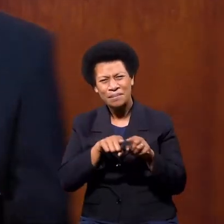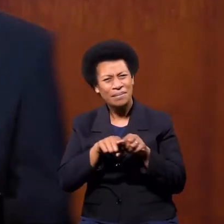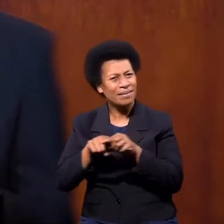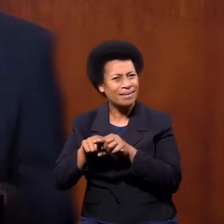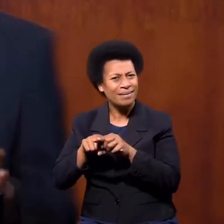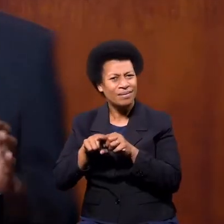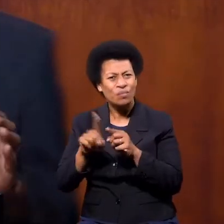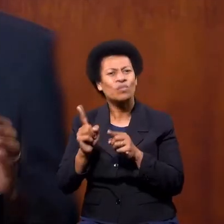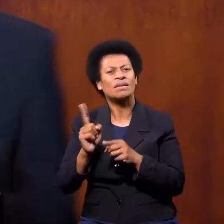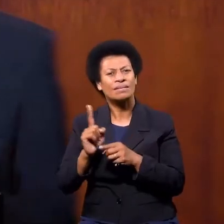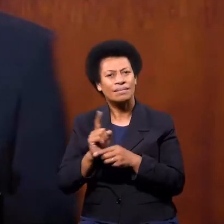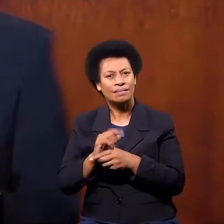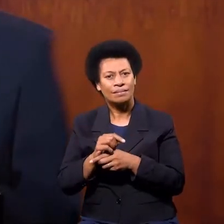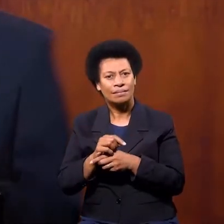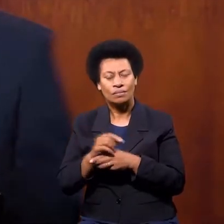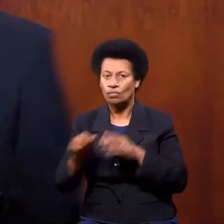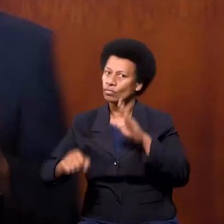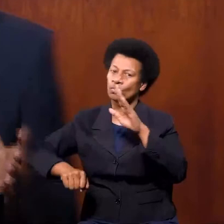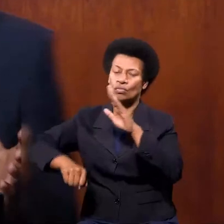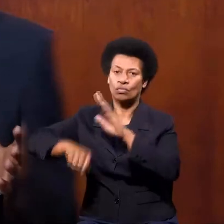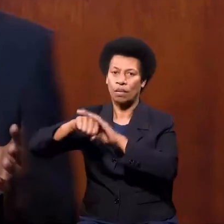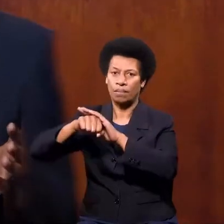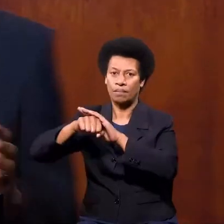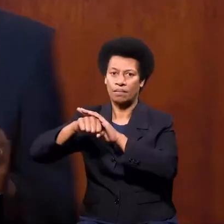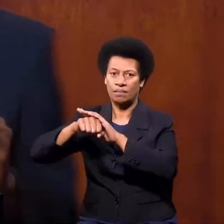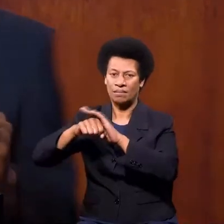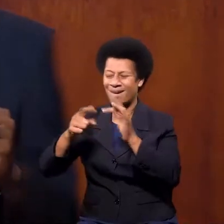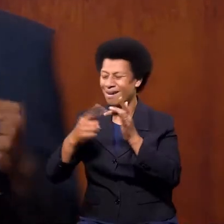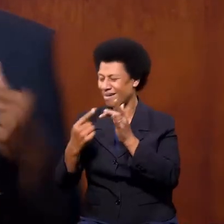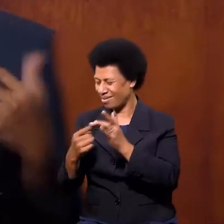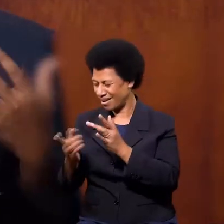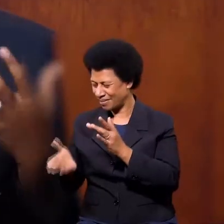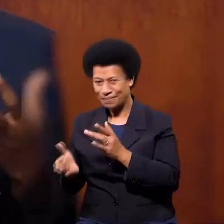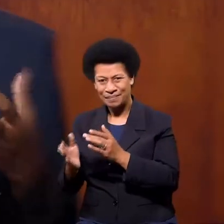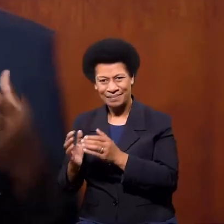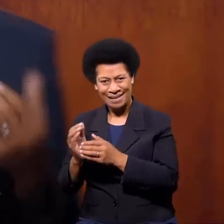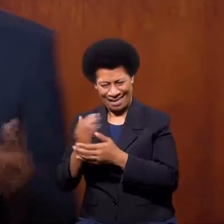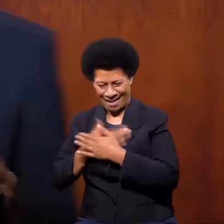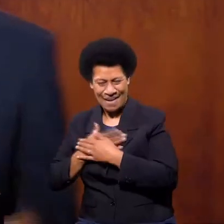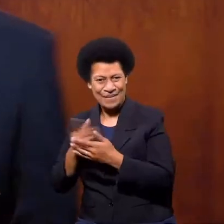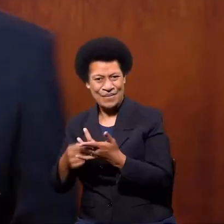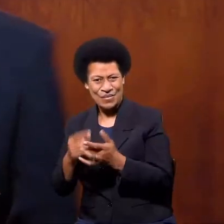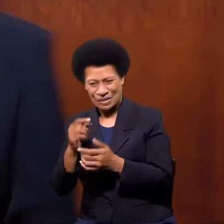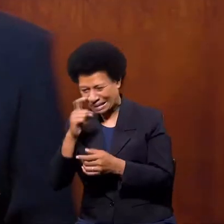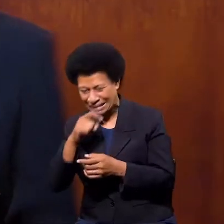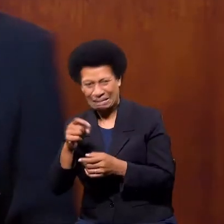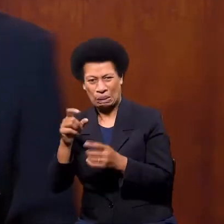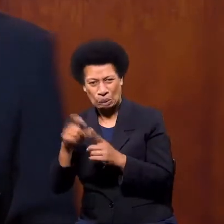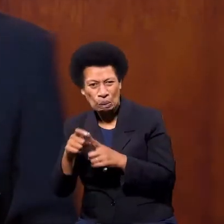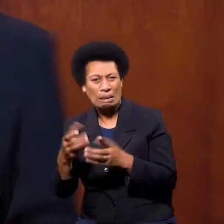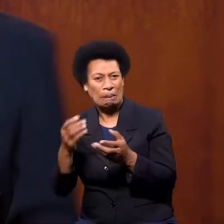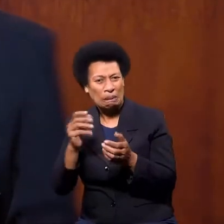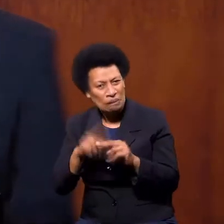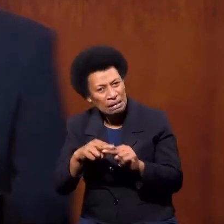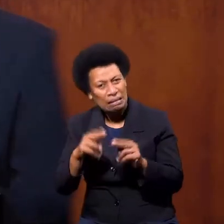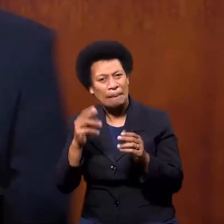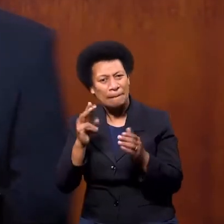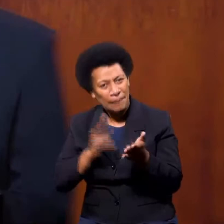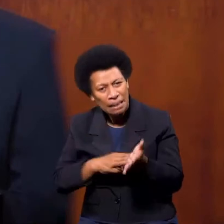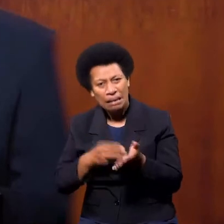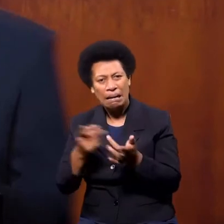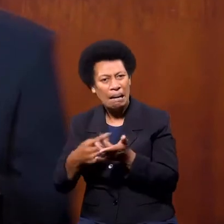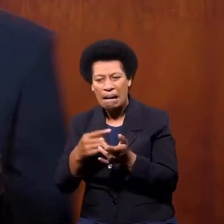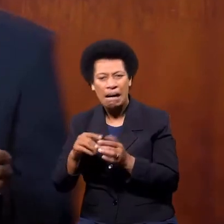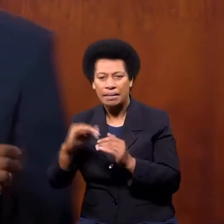means that our love for Him should be supreme over our love for everything and everyone else.